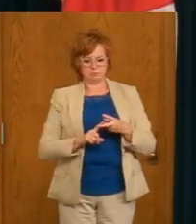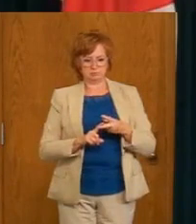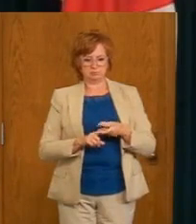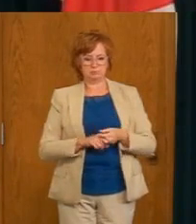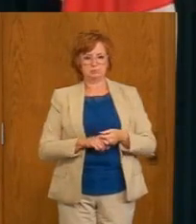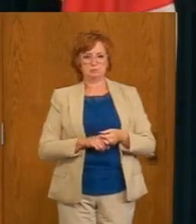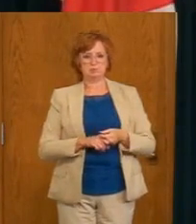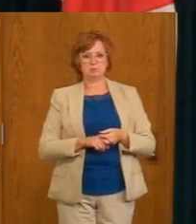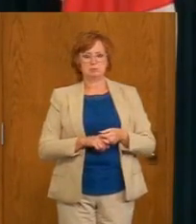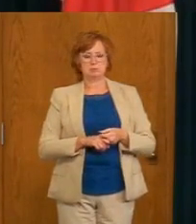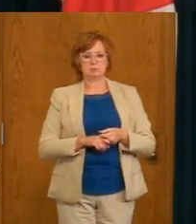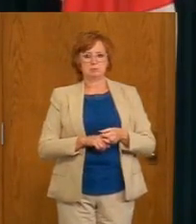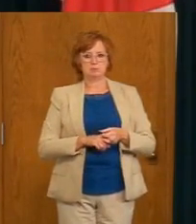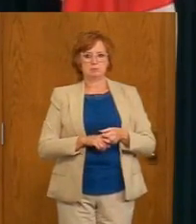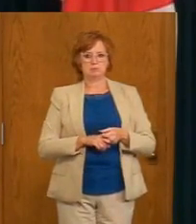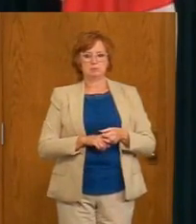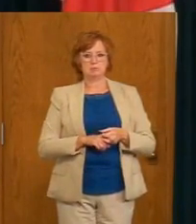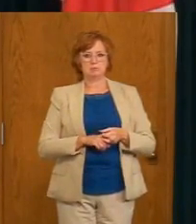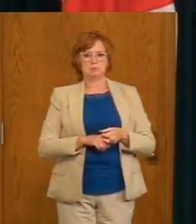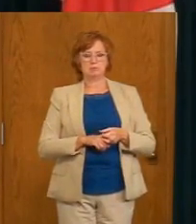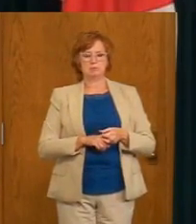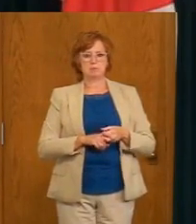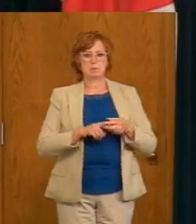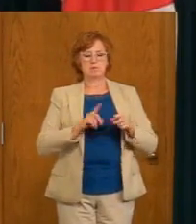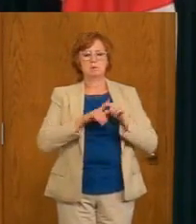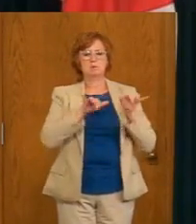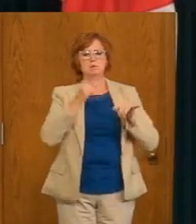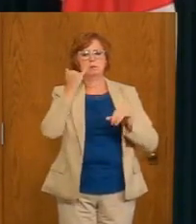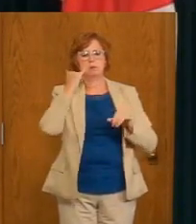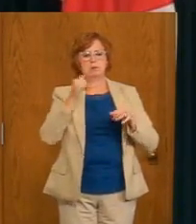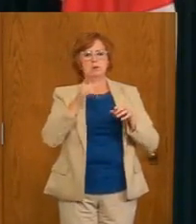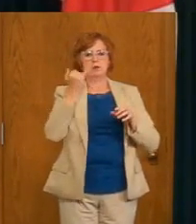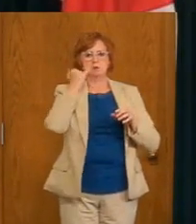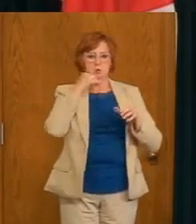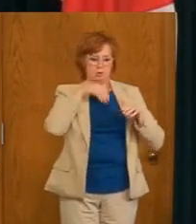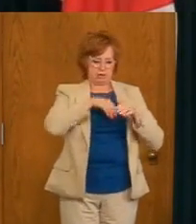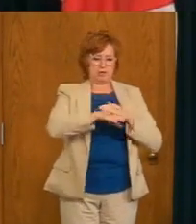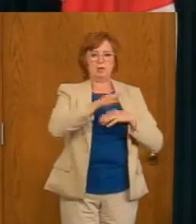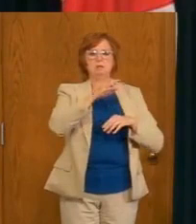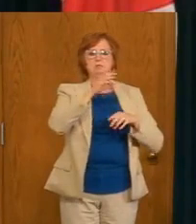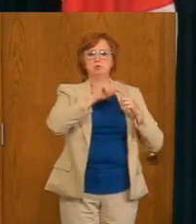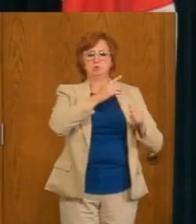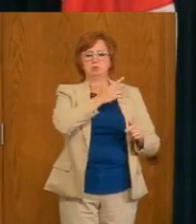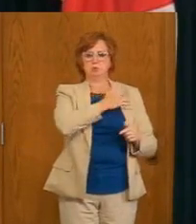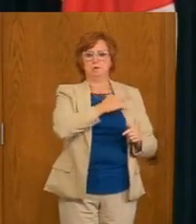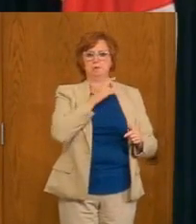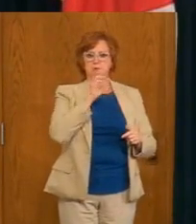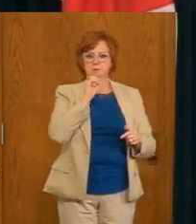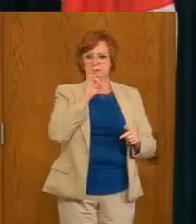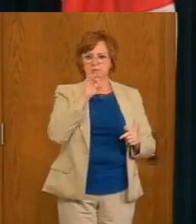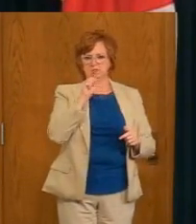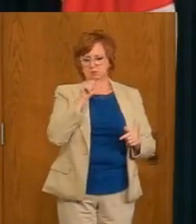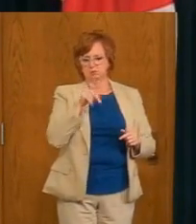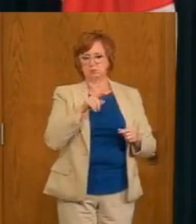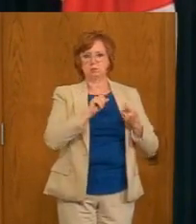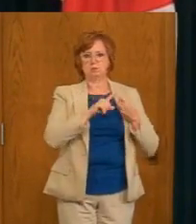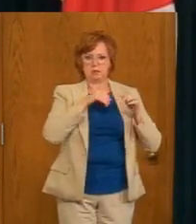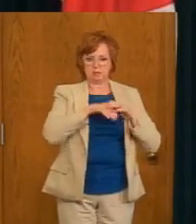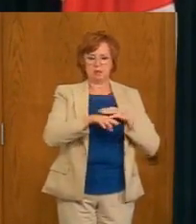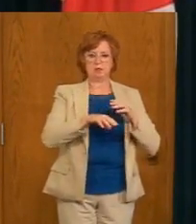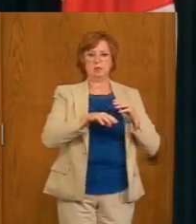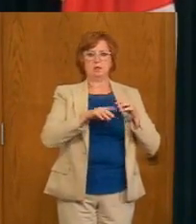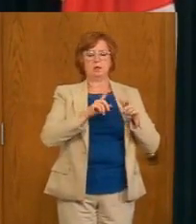to have a more normal summer, more normal interactions with loved ones, or be able to work in an office environment or in a workplace in